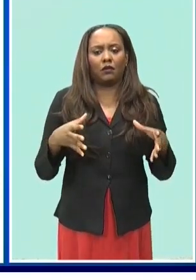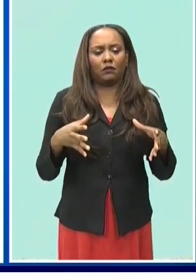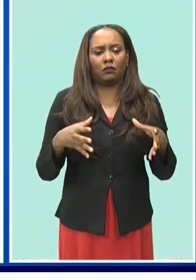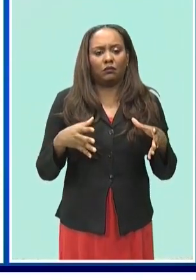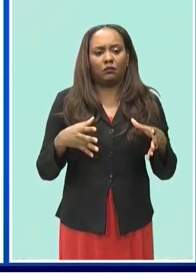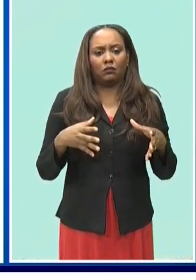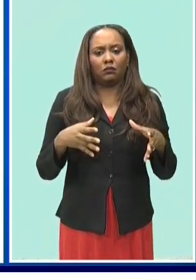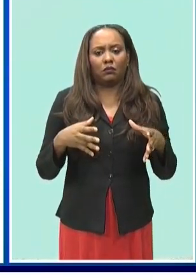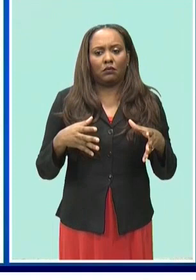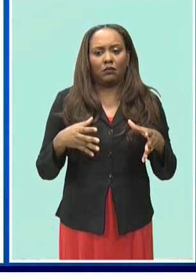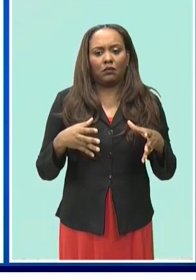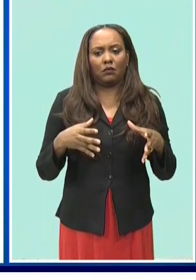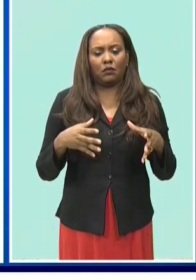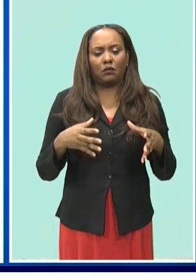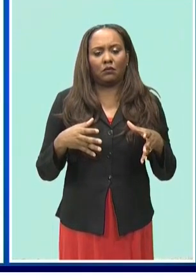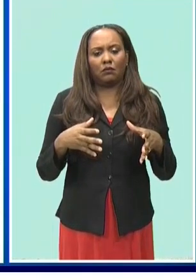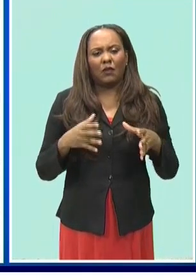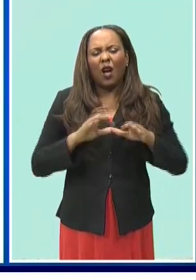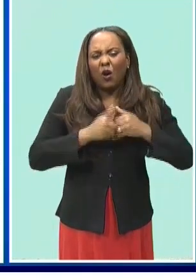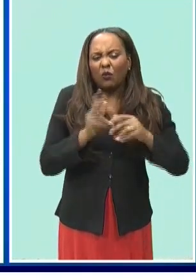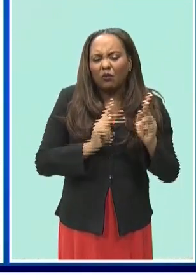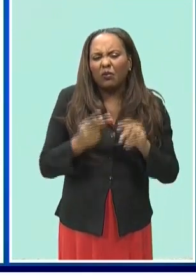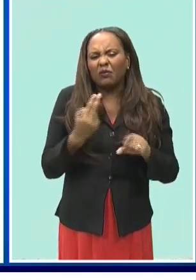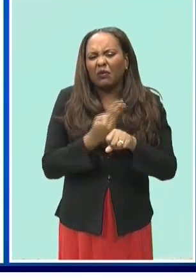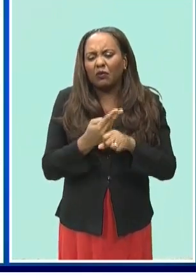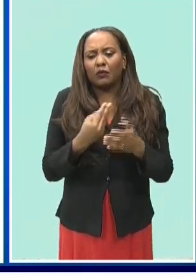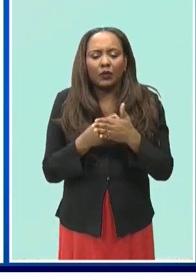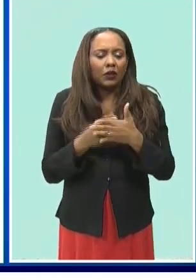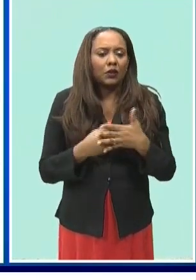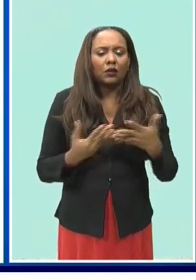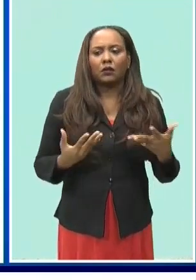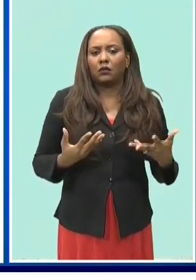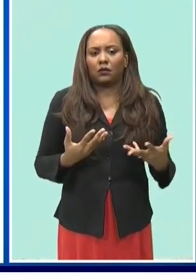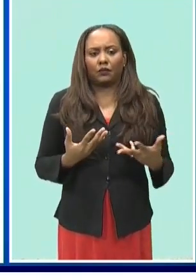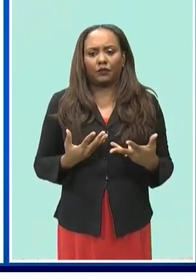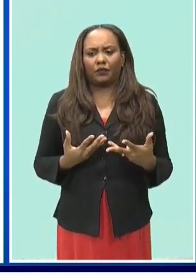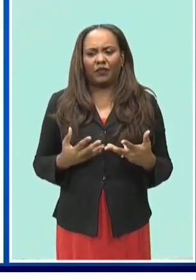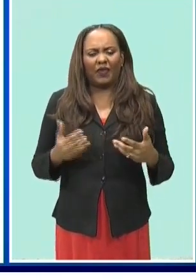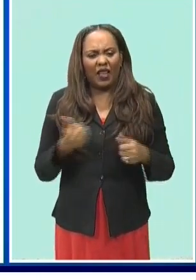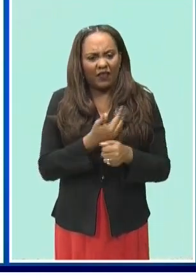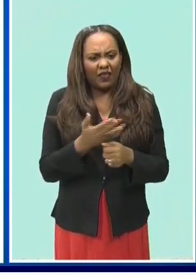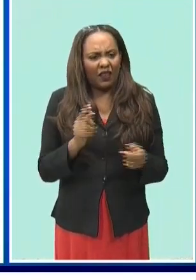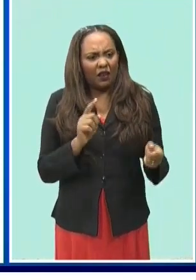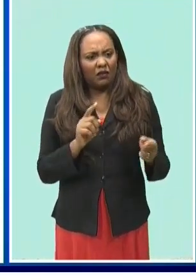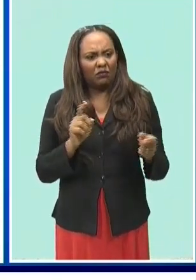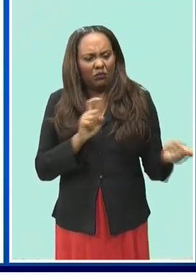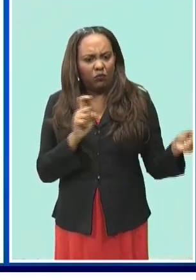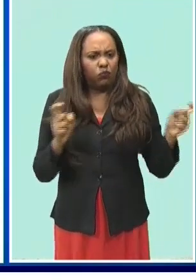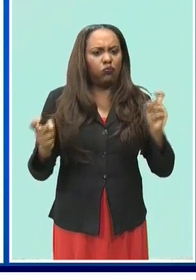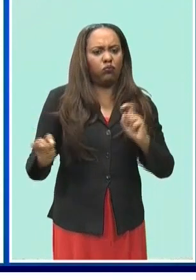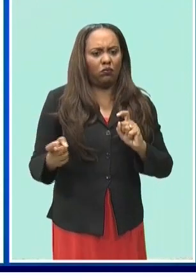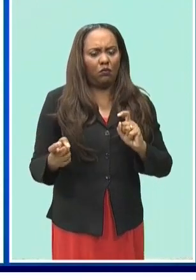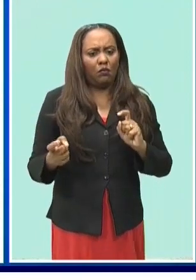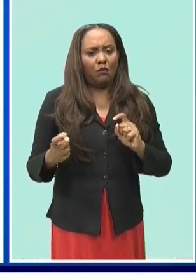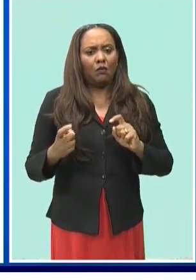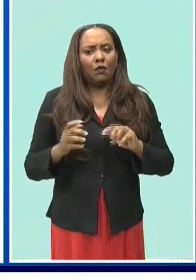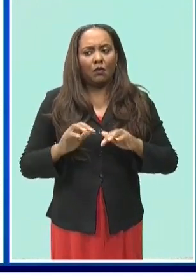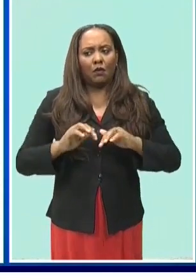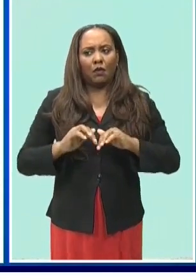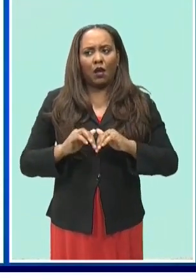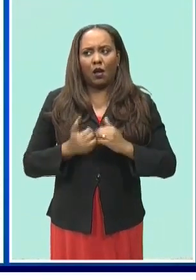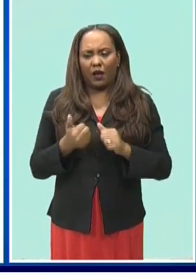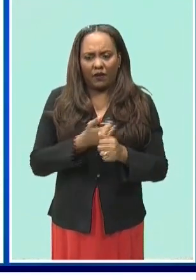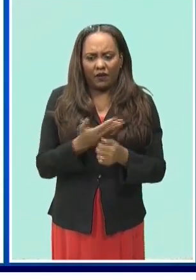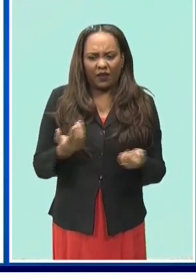people finance and use the money in this endeavor, that too has changed, certainly in the way in which it's